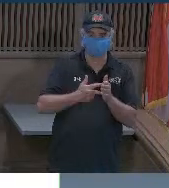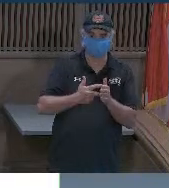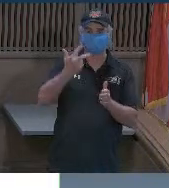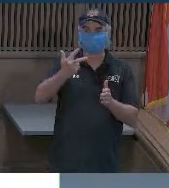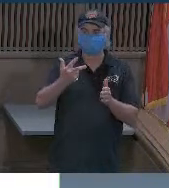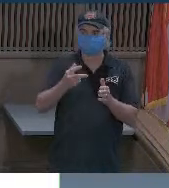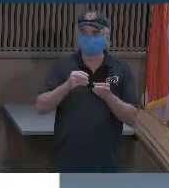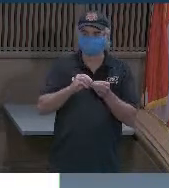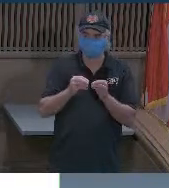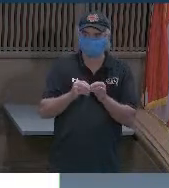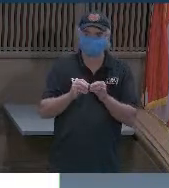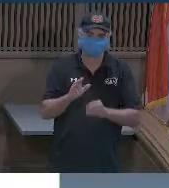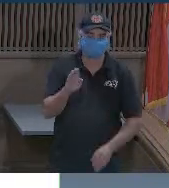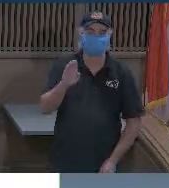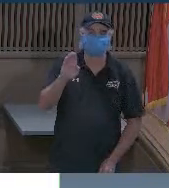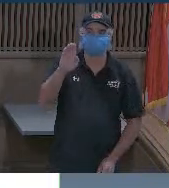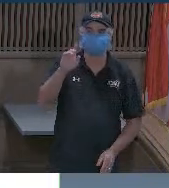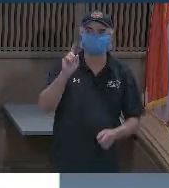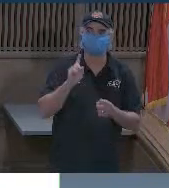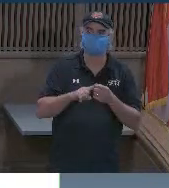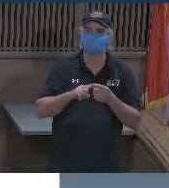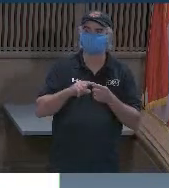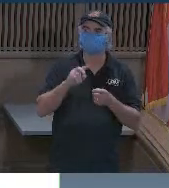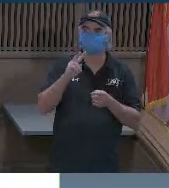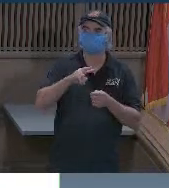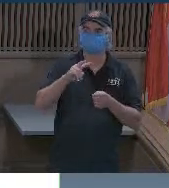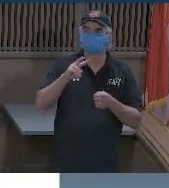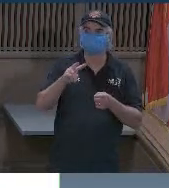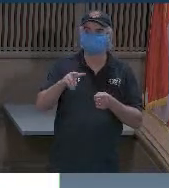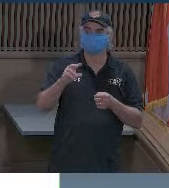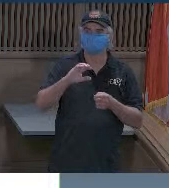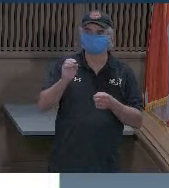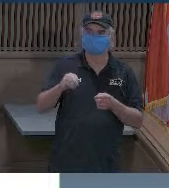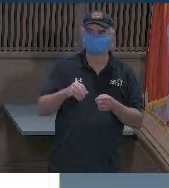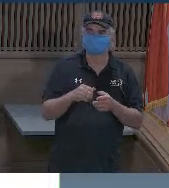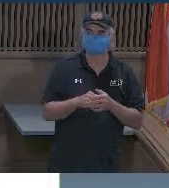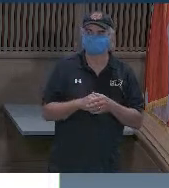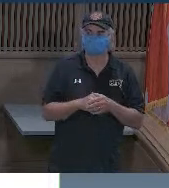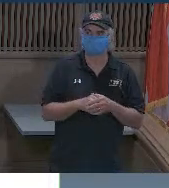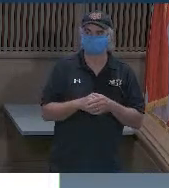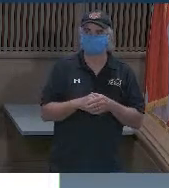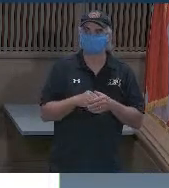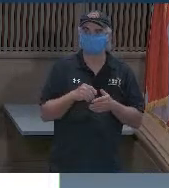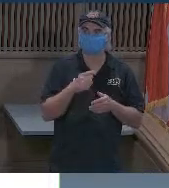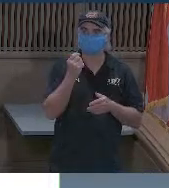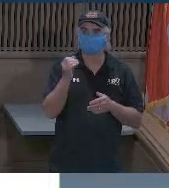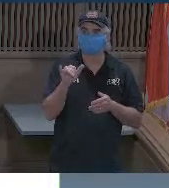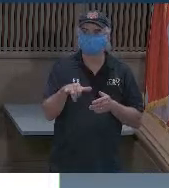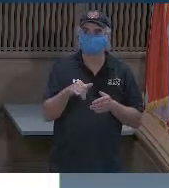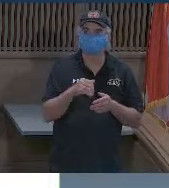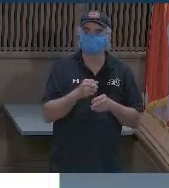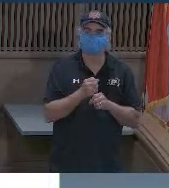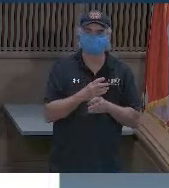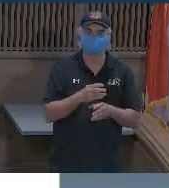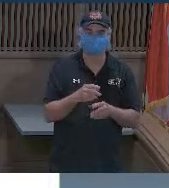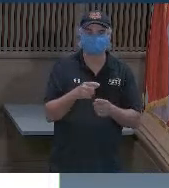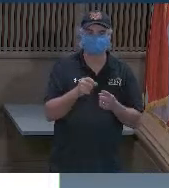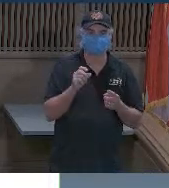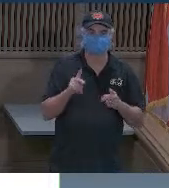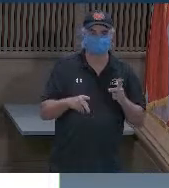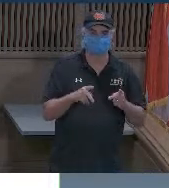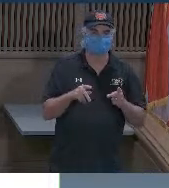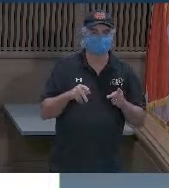What we've talked about before is they use the term, it's a pandemic of the unvaccinated. We'll see some numbers